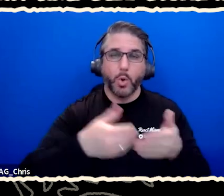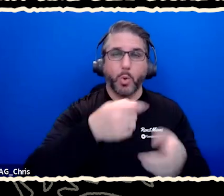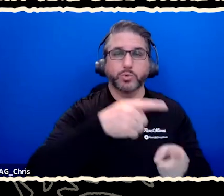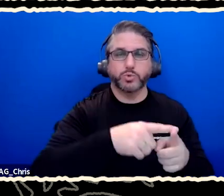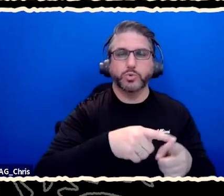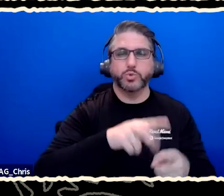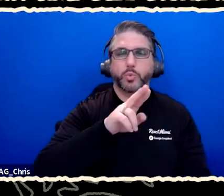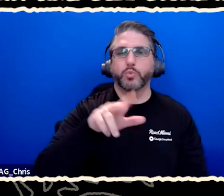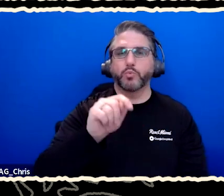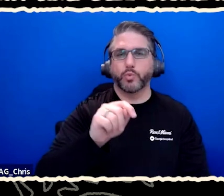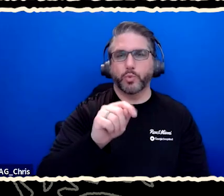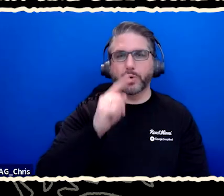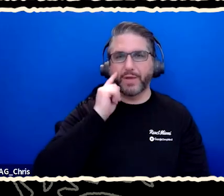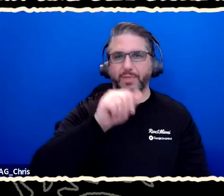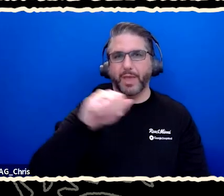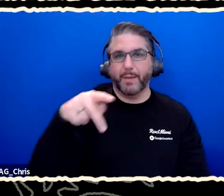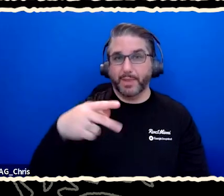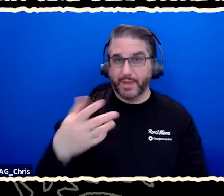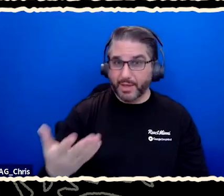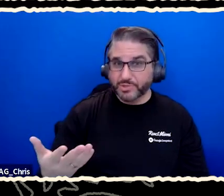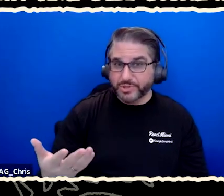application?